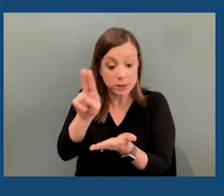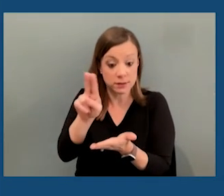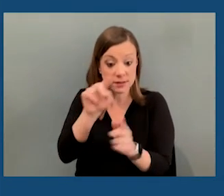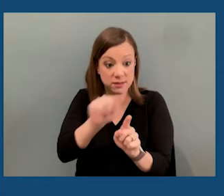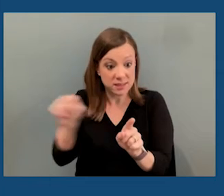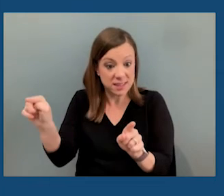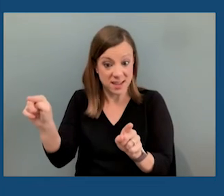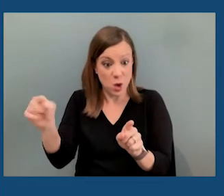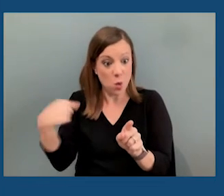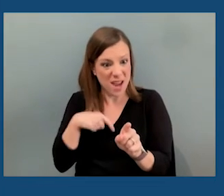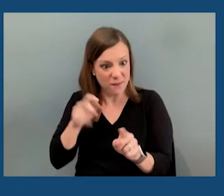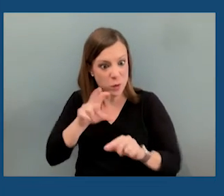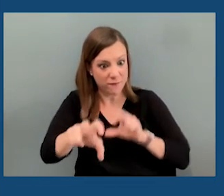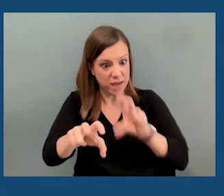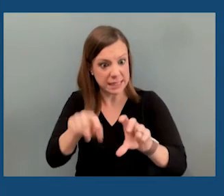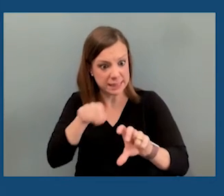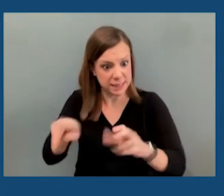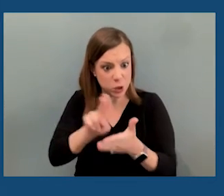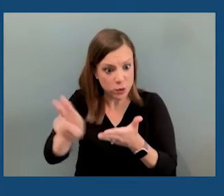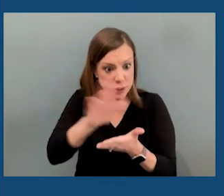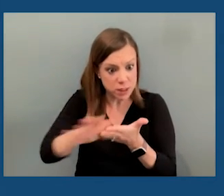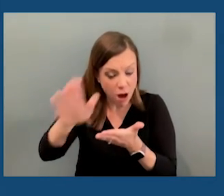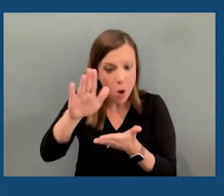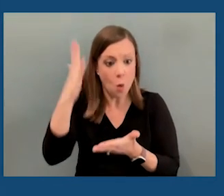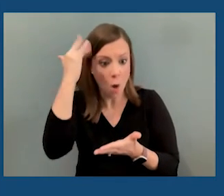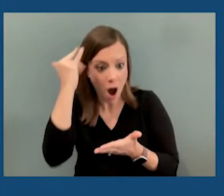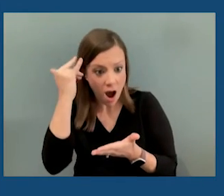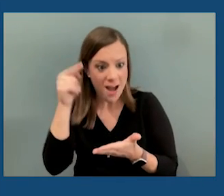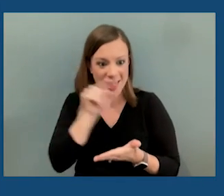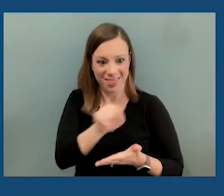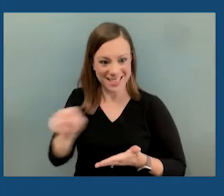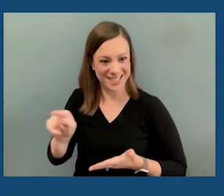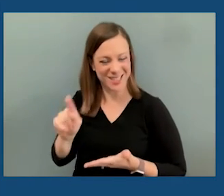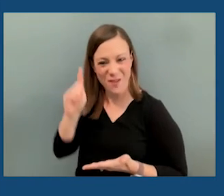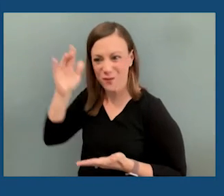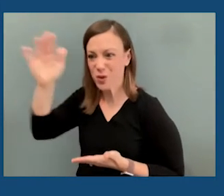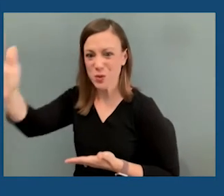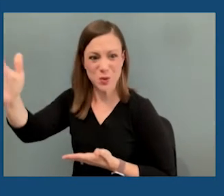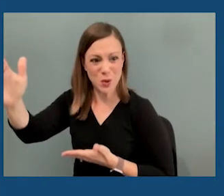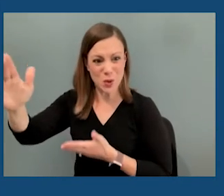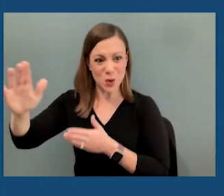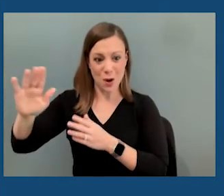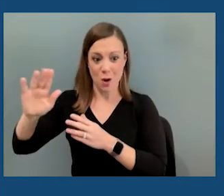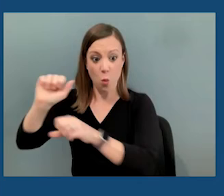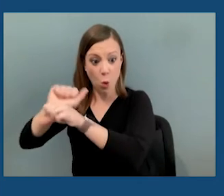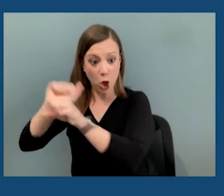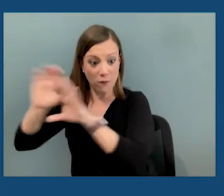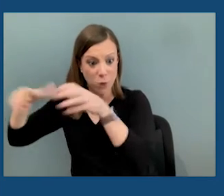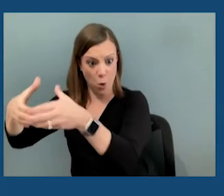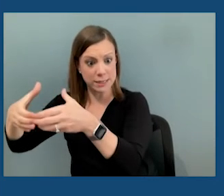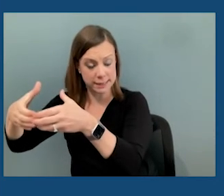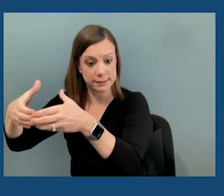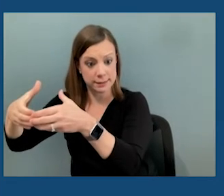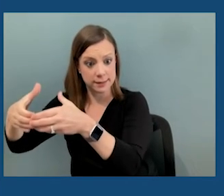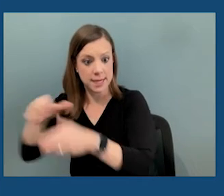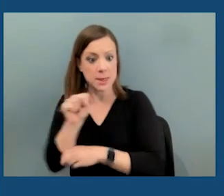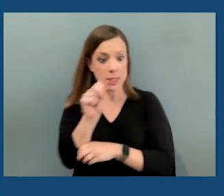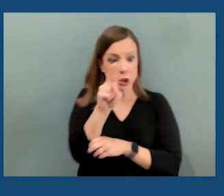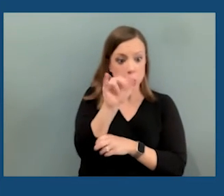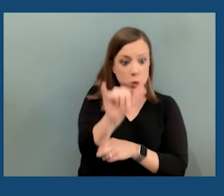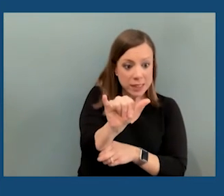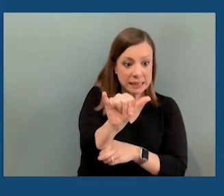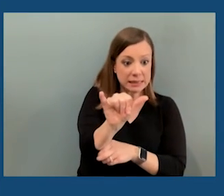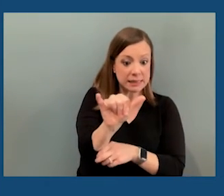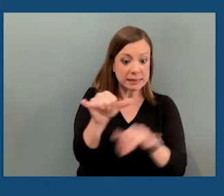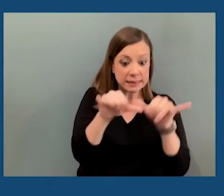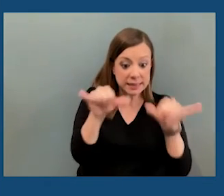workforce. That is your future workforce in school right now. Our SUNY system, $1.4 billion more to